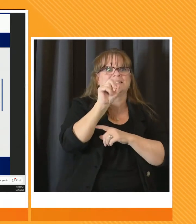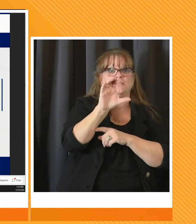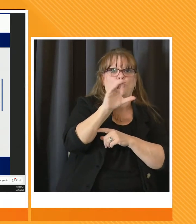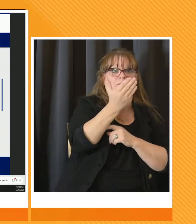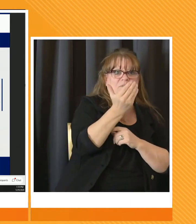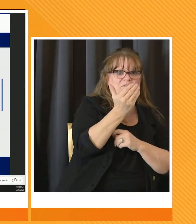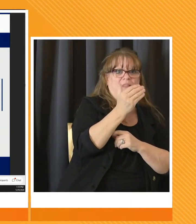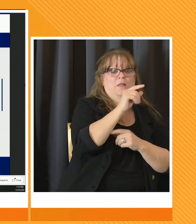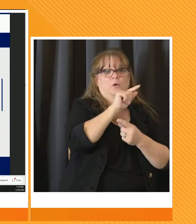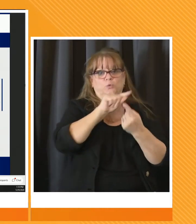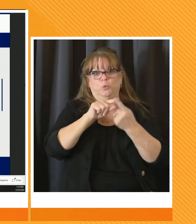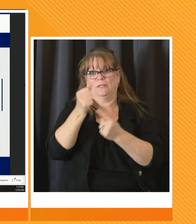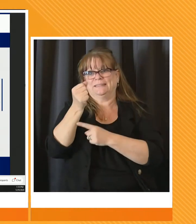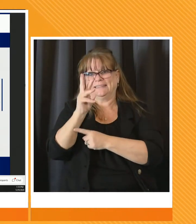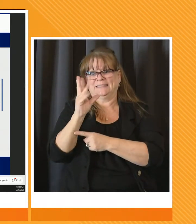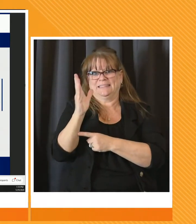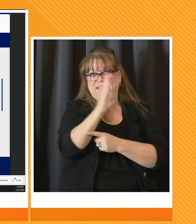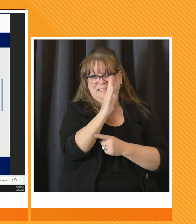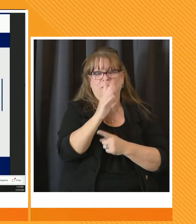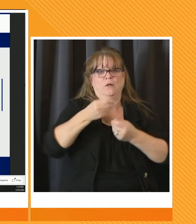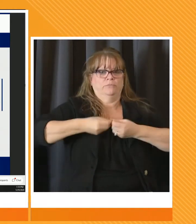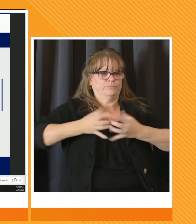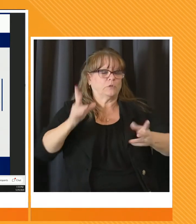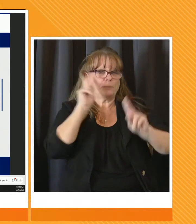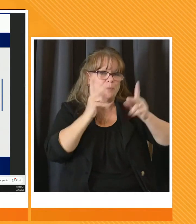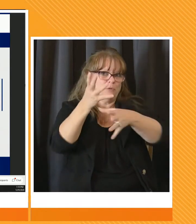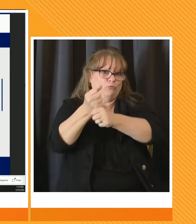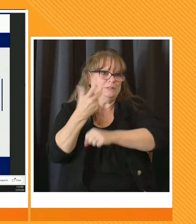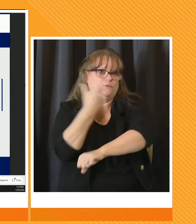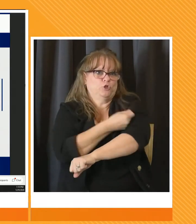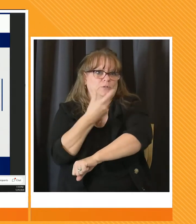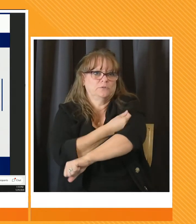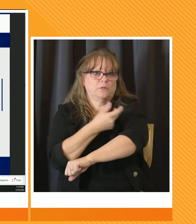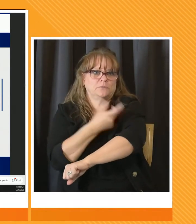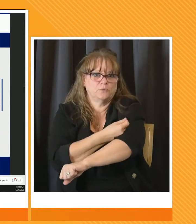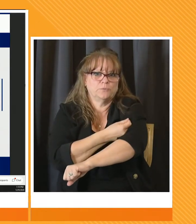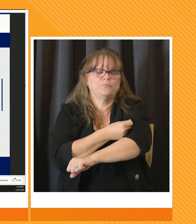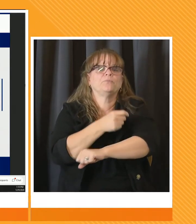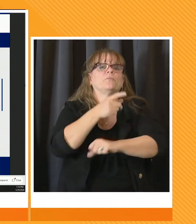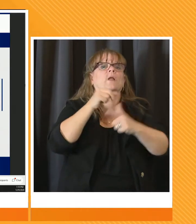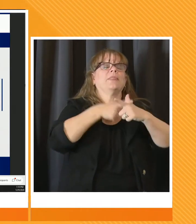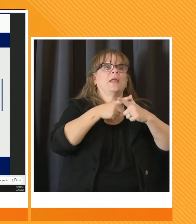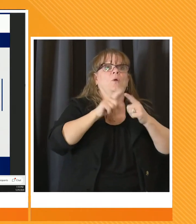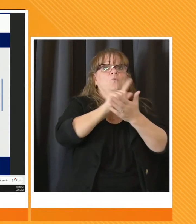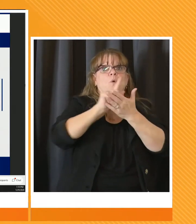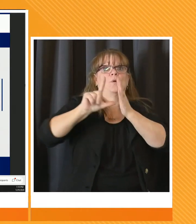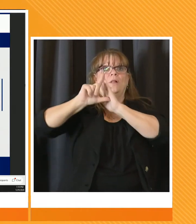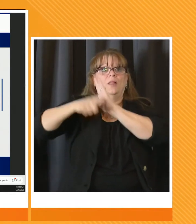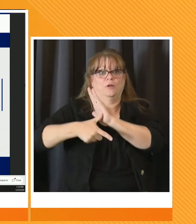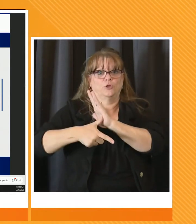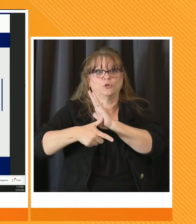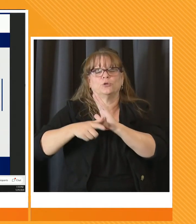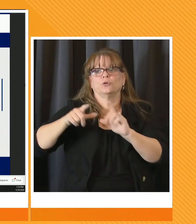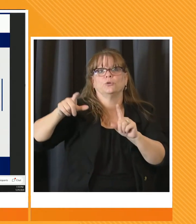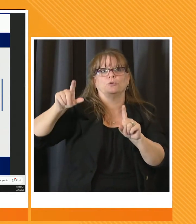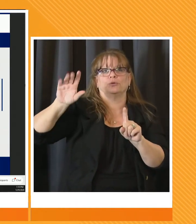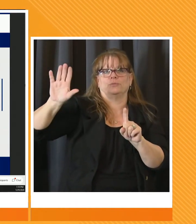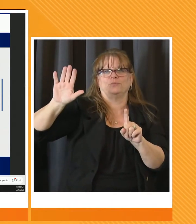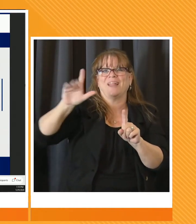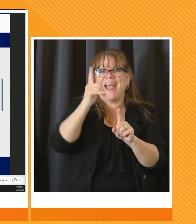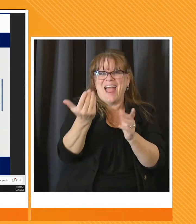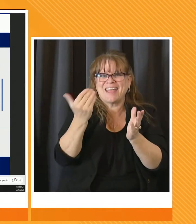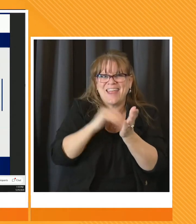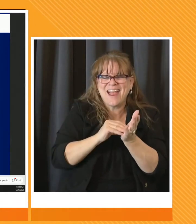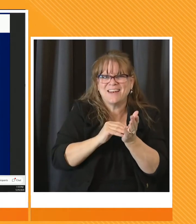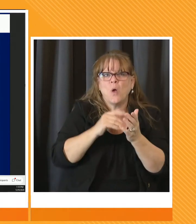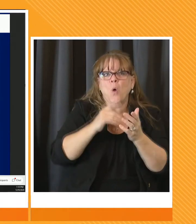later. Again, this is all dependent on the supply chain and a steady supply of doses that is being given to us by the federal government.